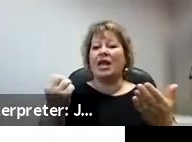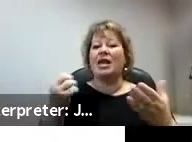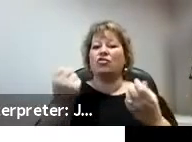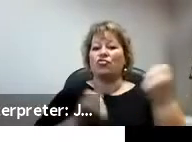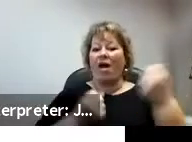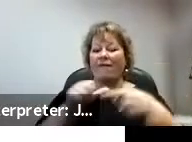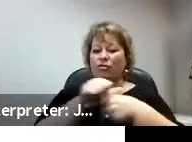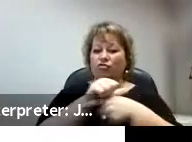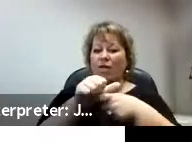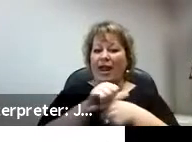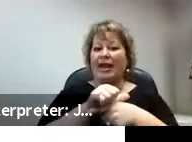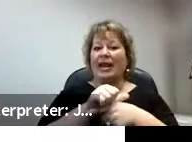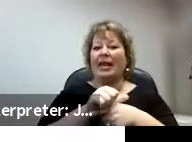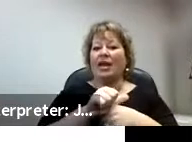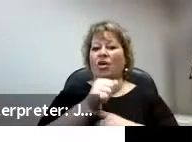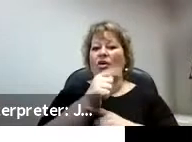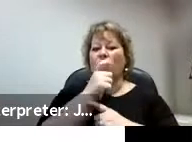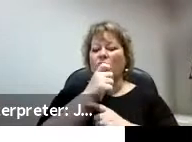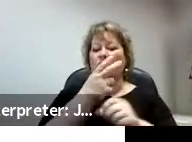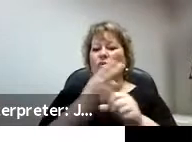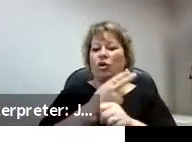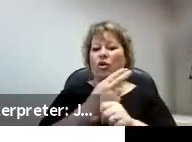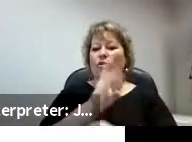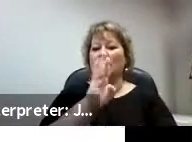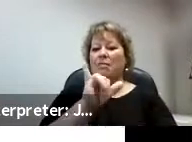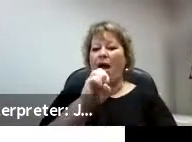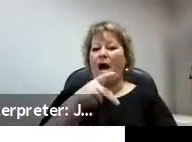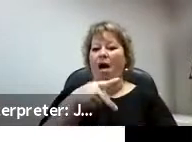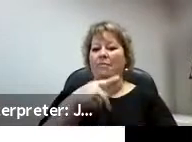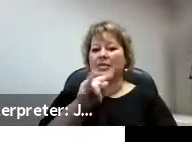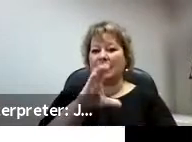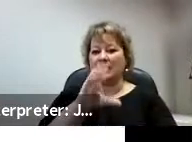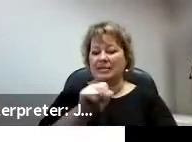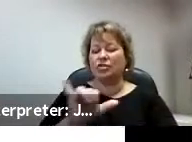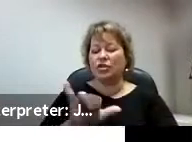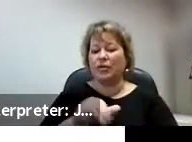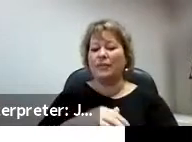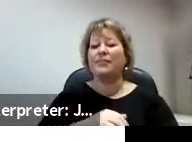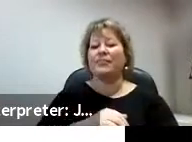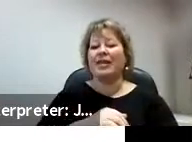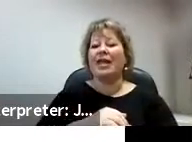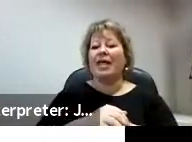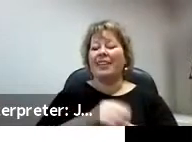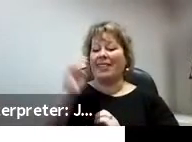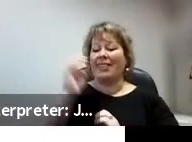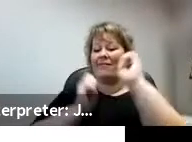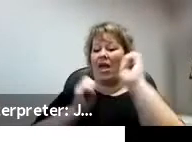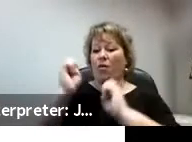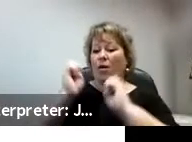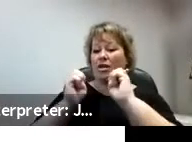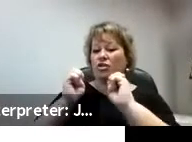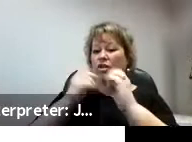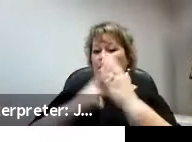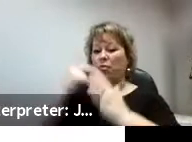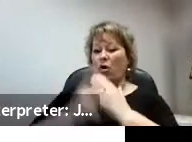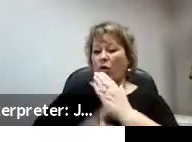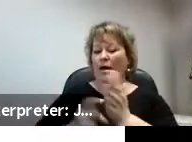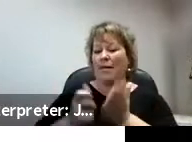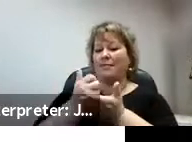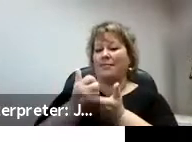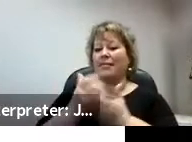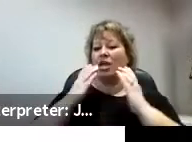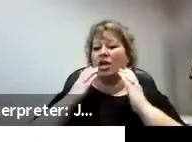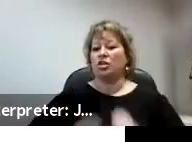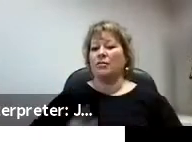driving training to individuals who utilize bioptics. The Vocational Evaluation Services Program assists consumers who